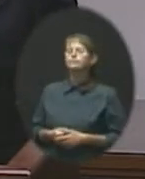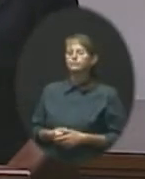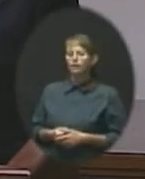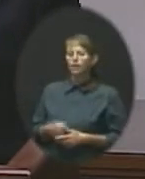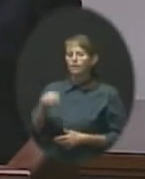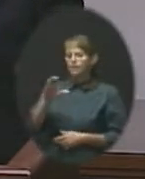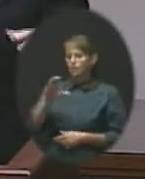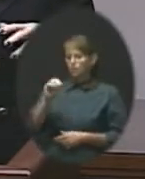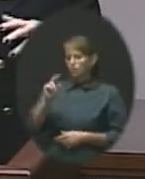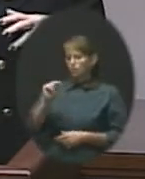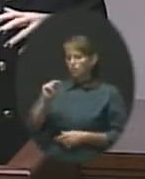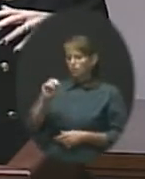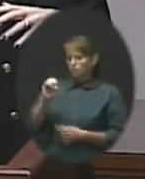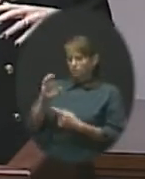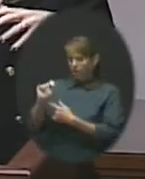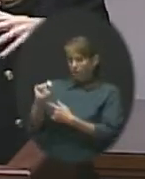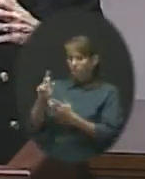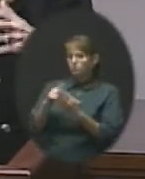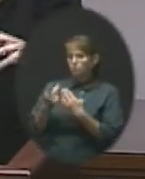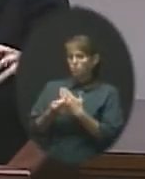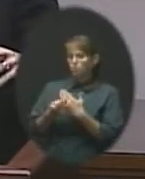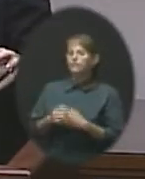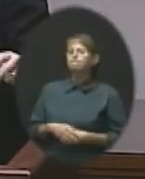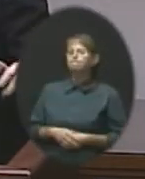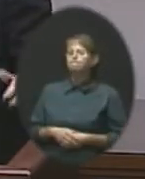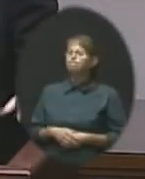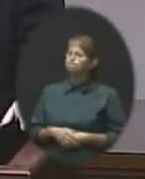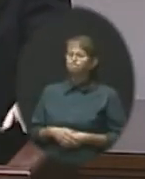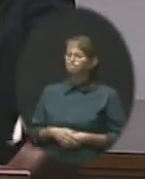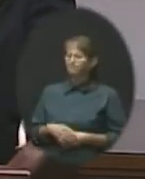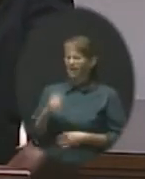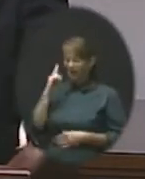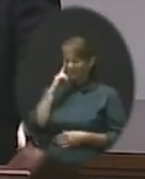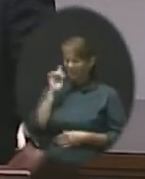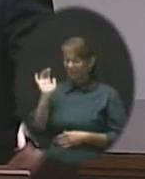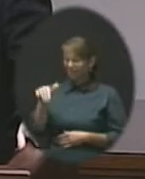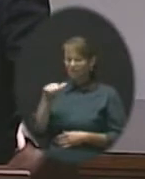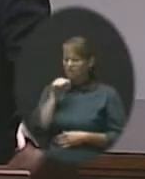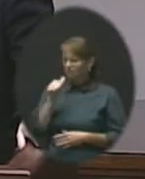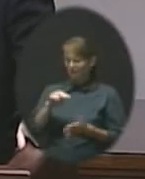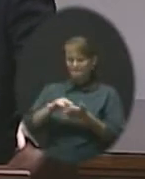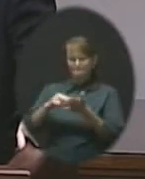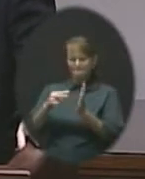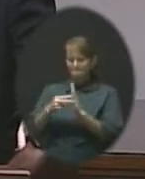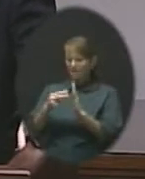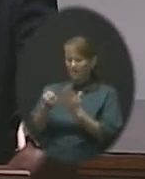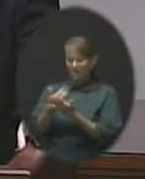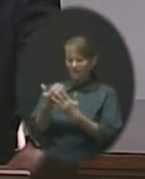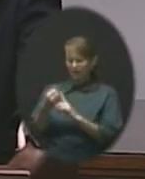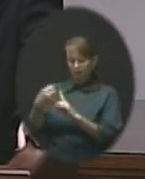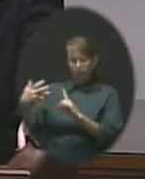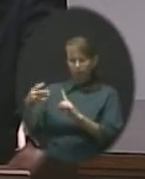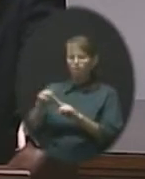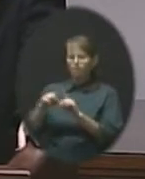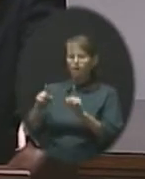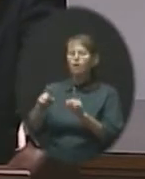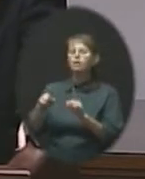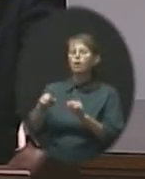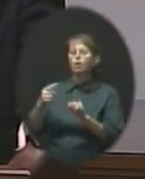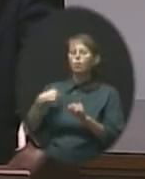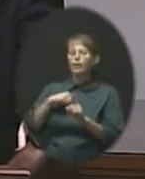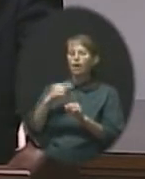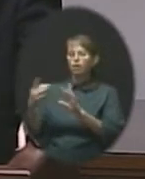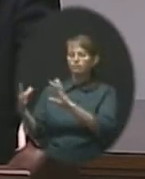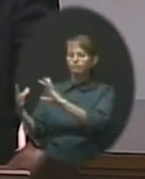Connect program? The Connect program is, I don't think it stands for anything, and right now I can't come up with it. So, but we're connecting high school